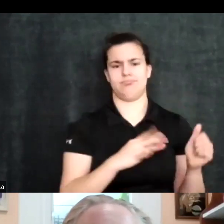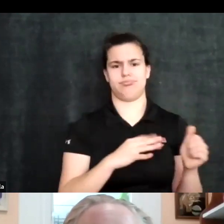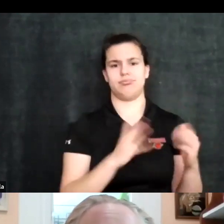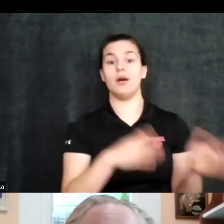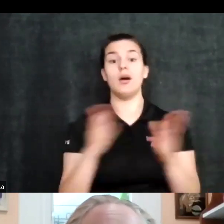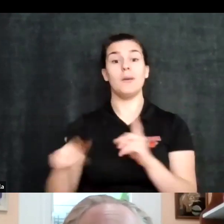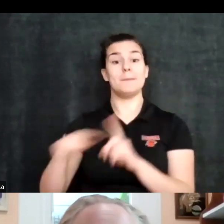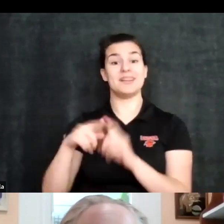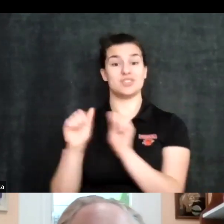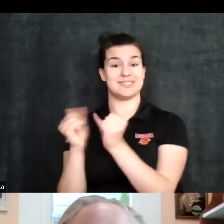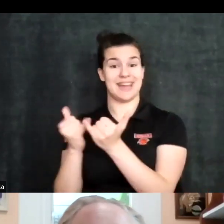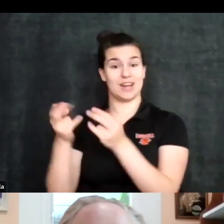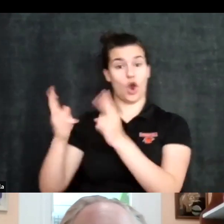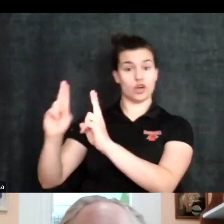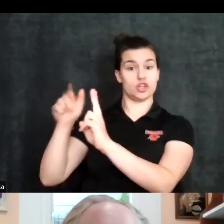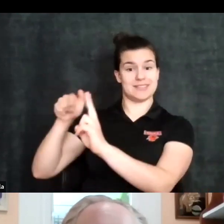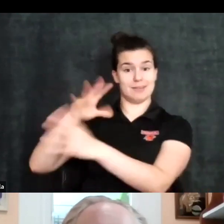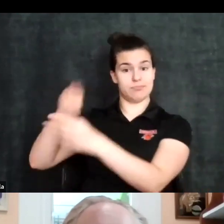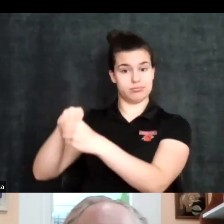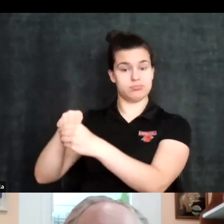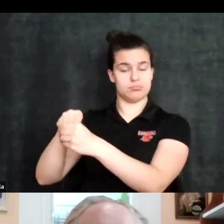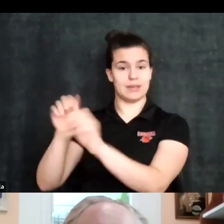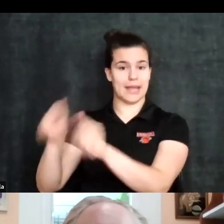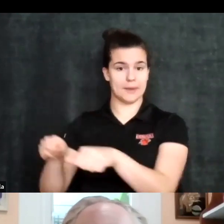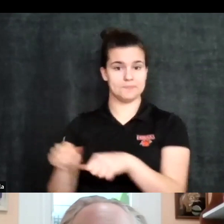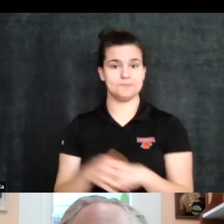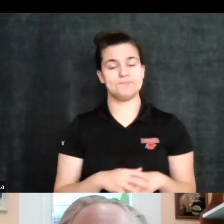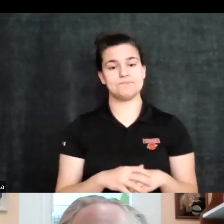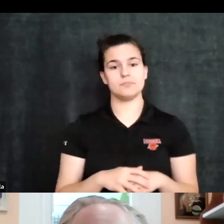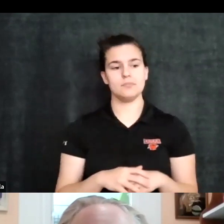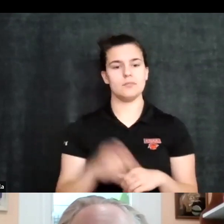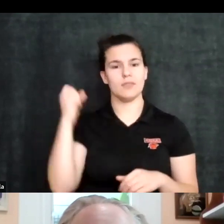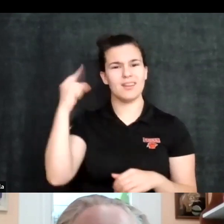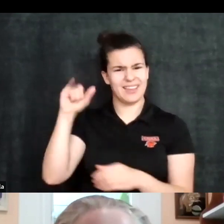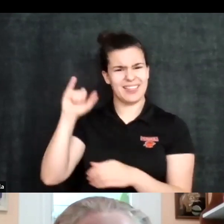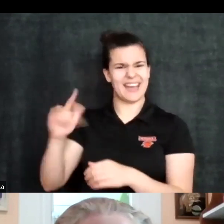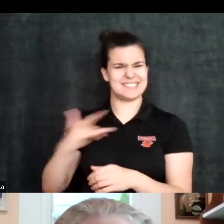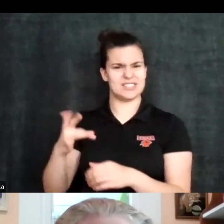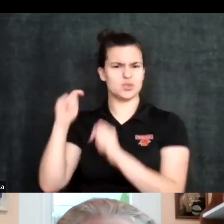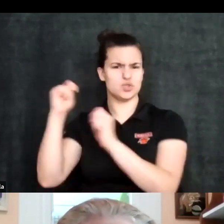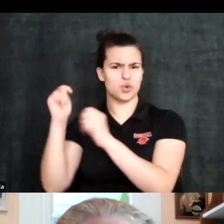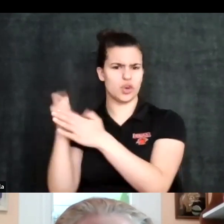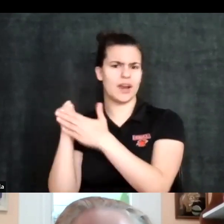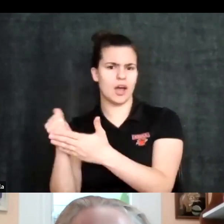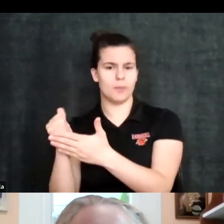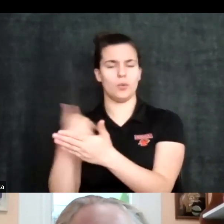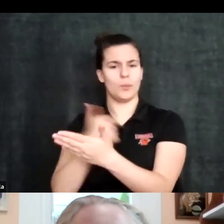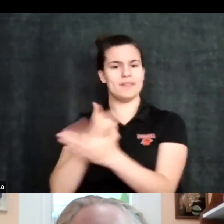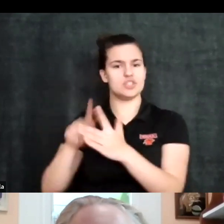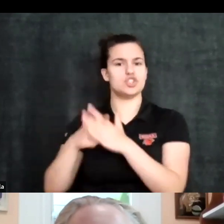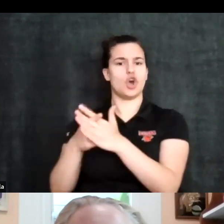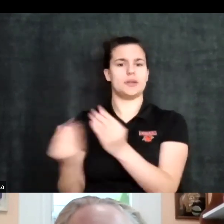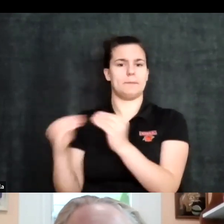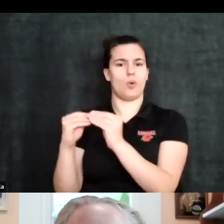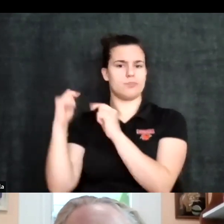that they can be active in. And in the honor society, they tend to help with tutoring. We also have started some initiatives